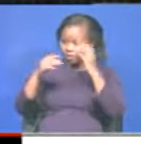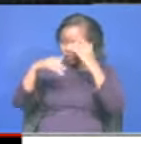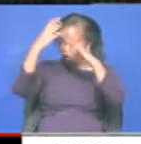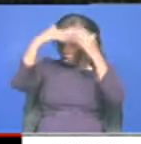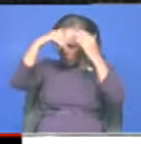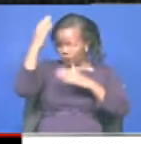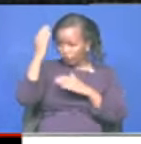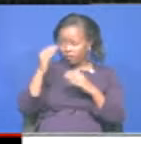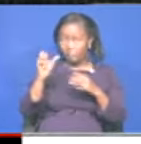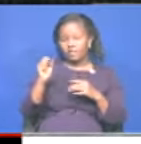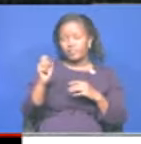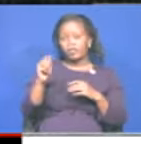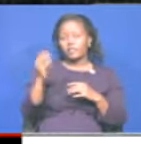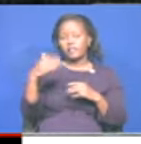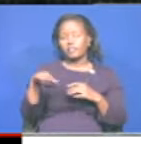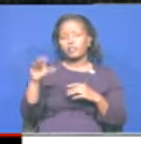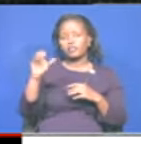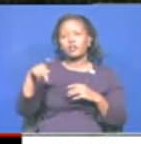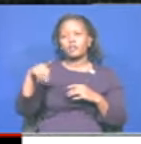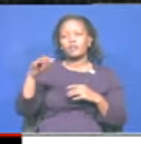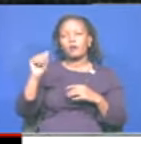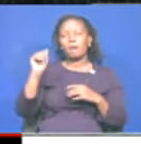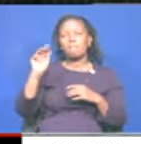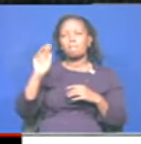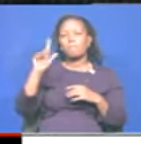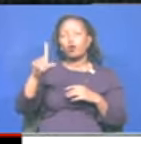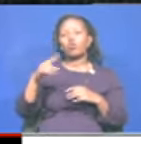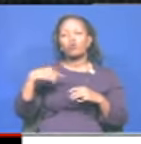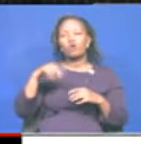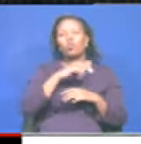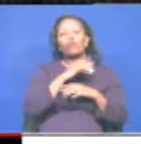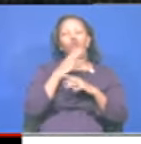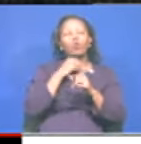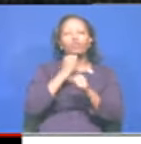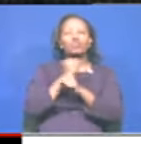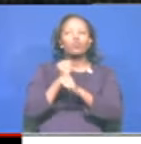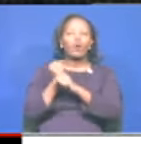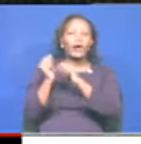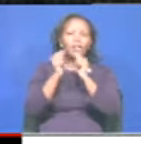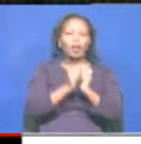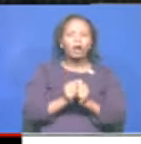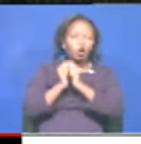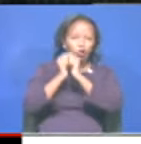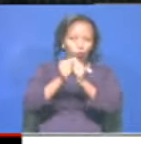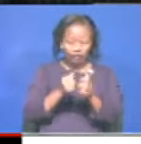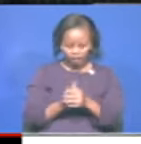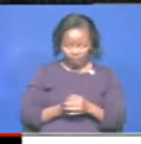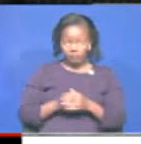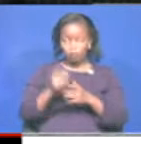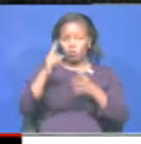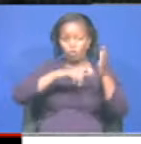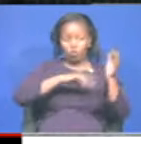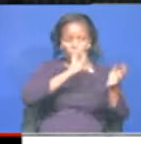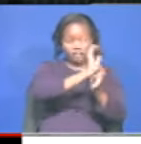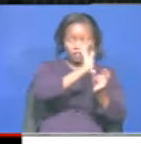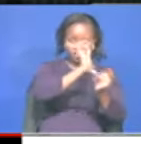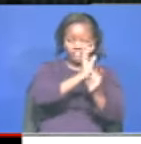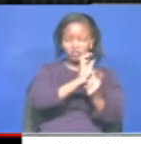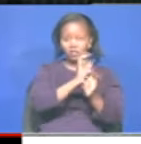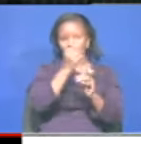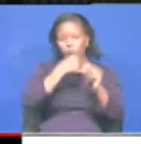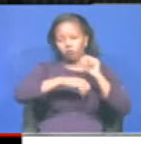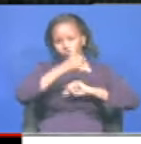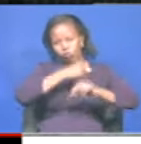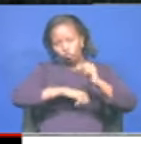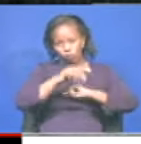one century, we want to work together to make sure that what the church is doing in terms of